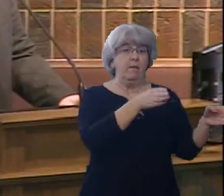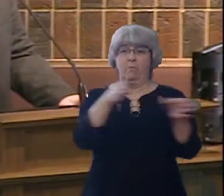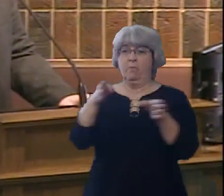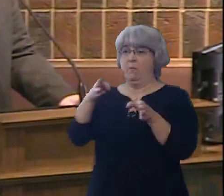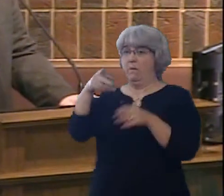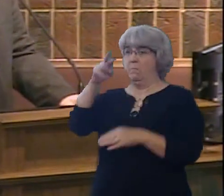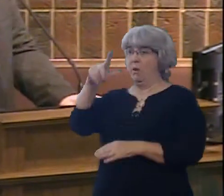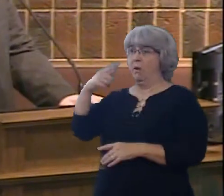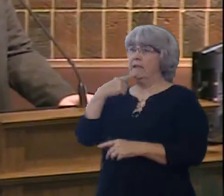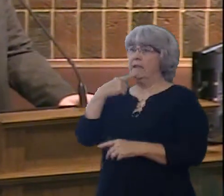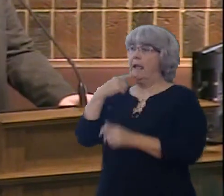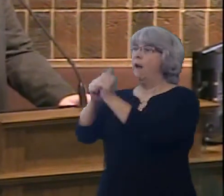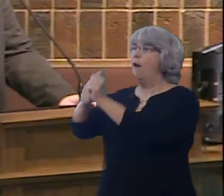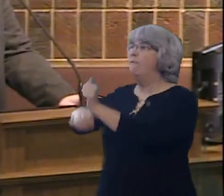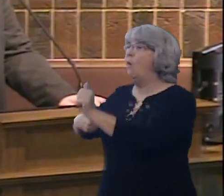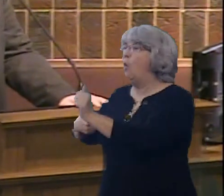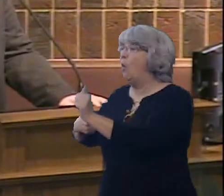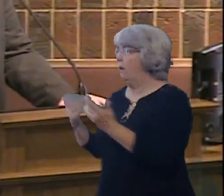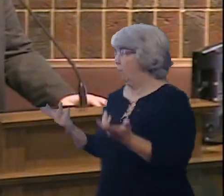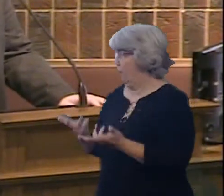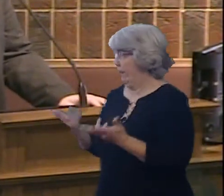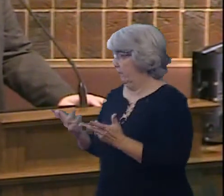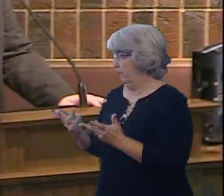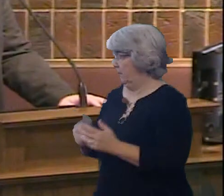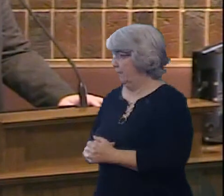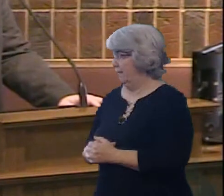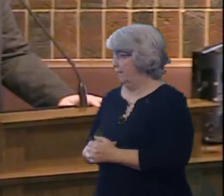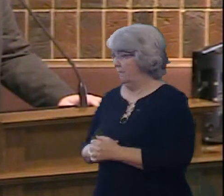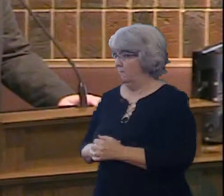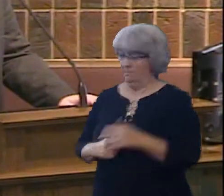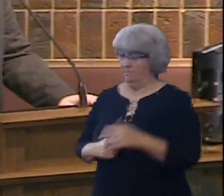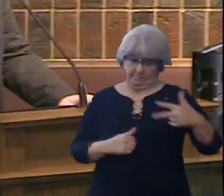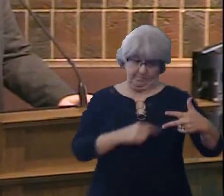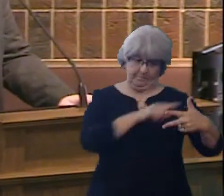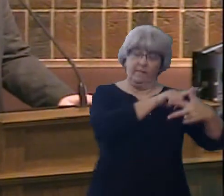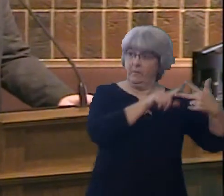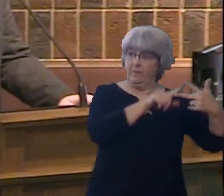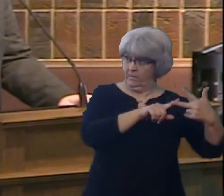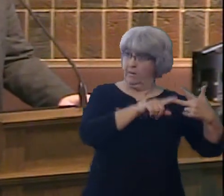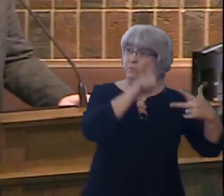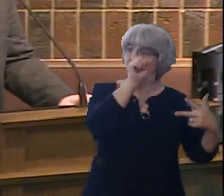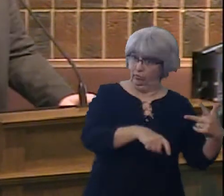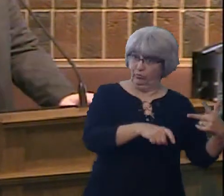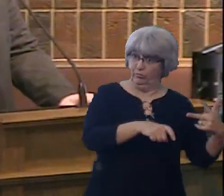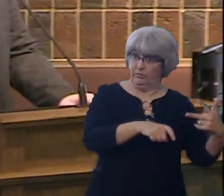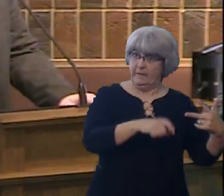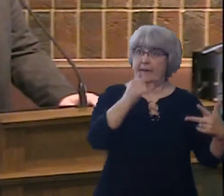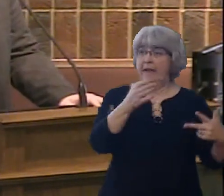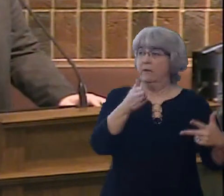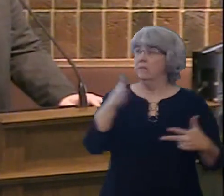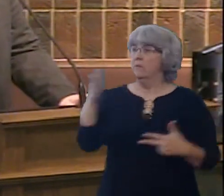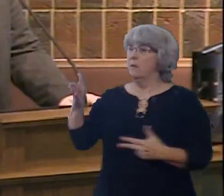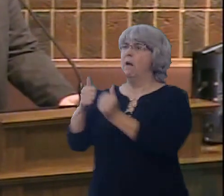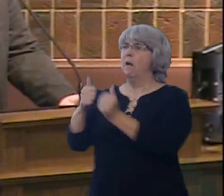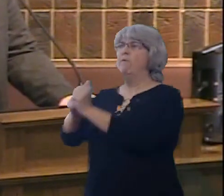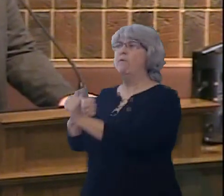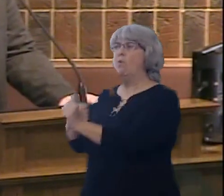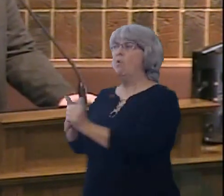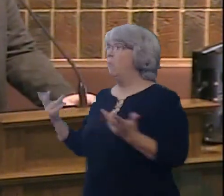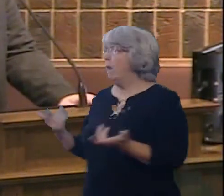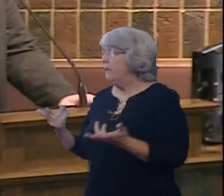avoid. Instead of attitudes to have, he starts talking about some things that you need to avoid. And